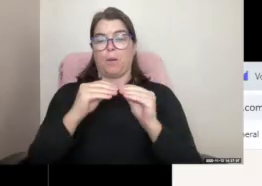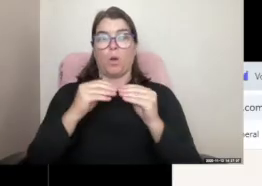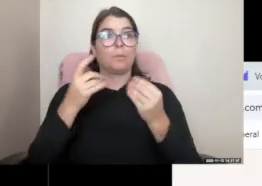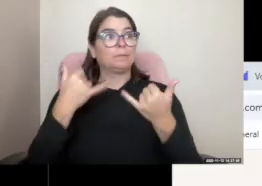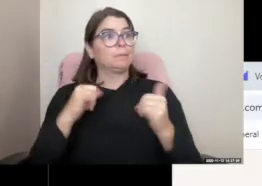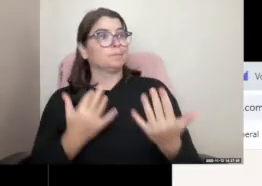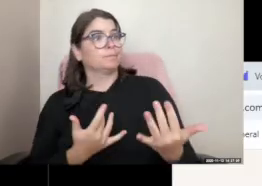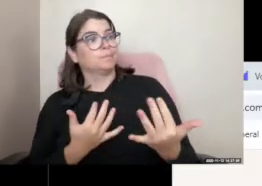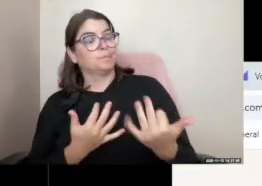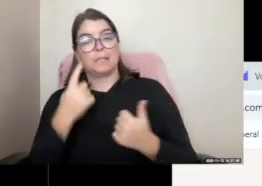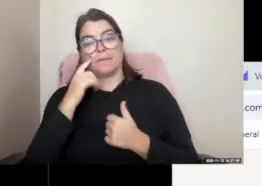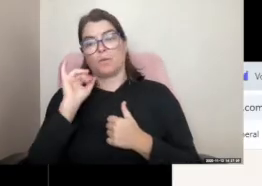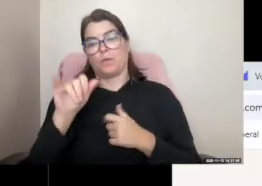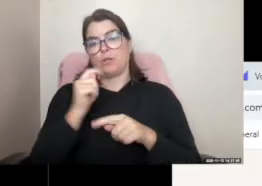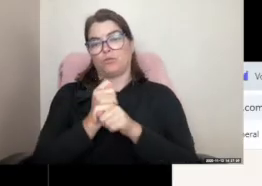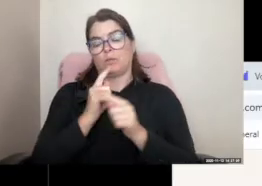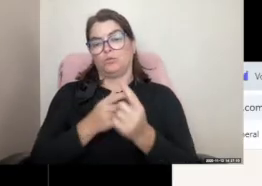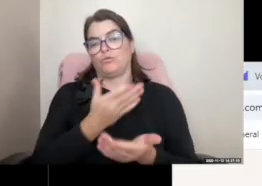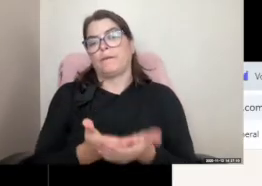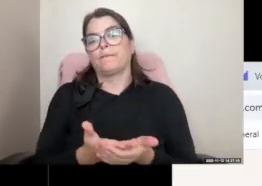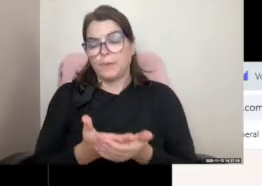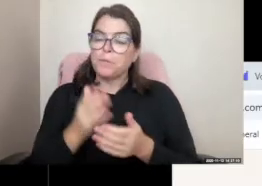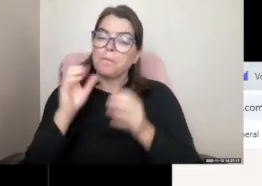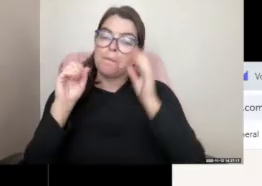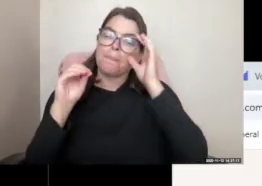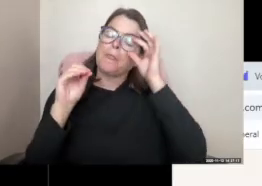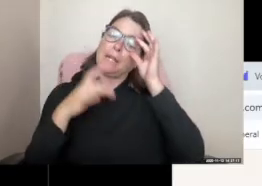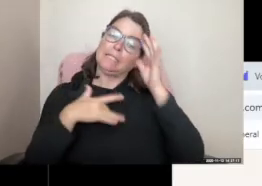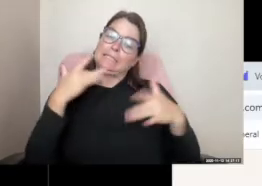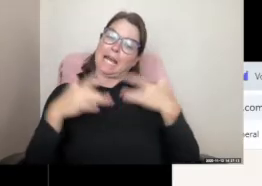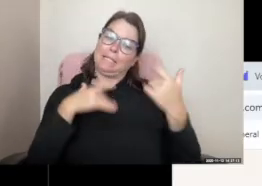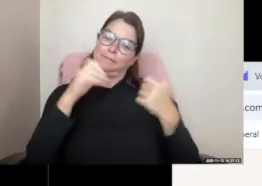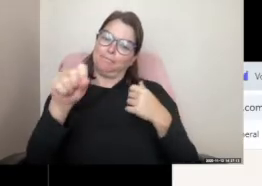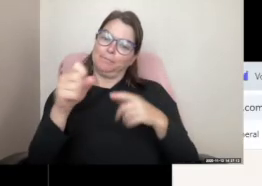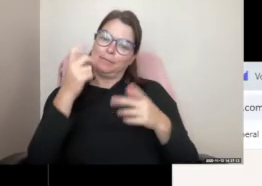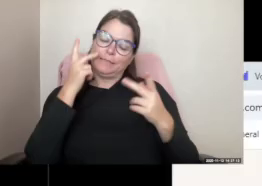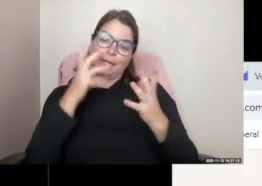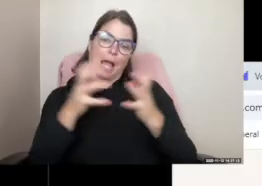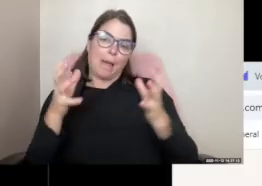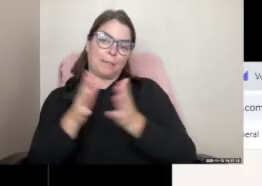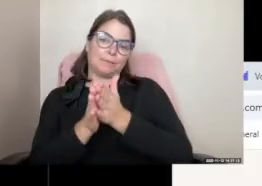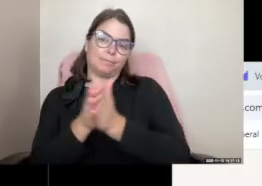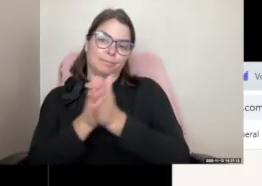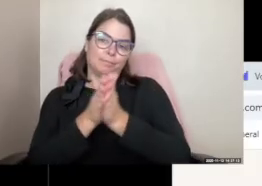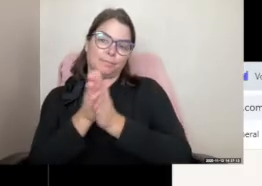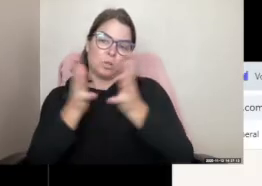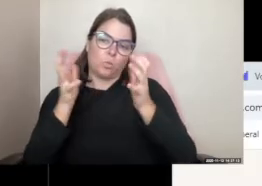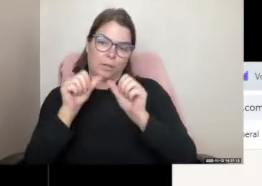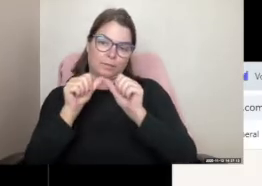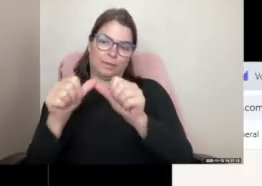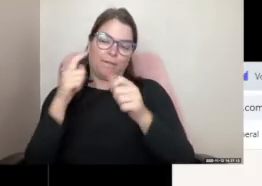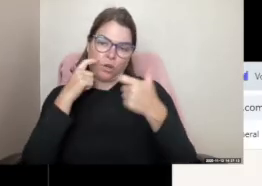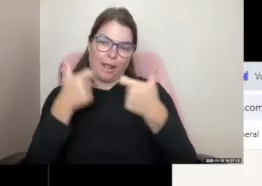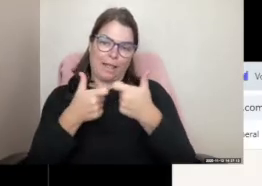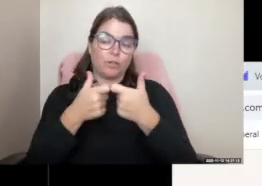in is positive. And if we really want to scale, sort of the 20 truck cap is not great, as there are fleets who would happily